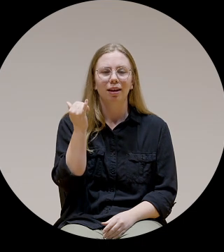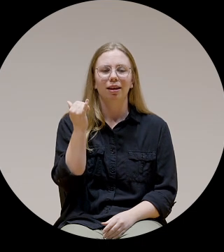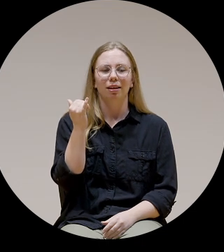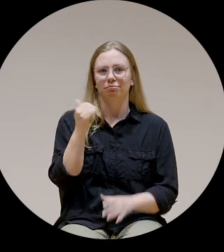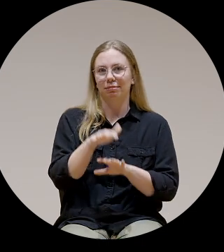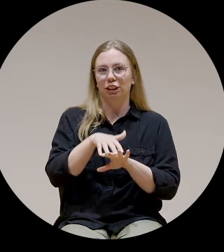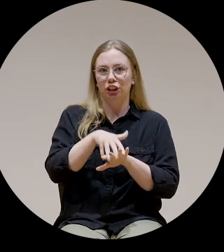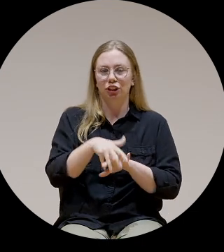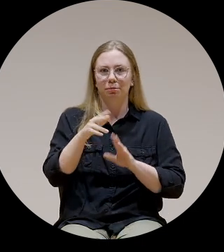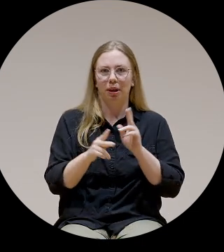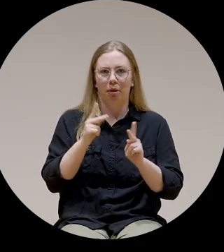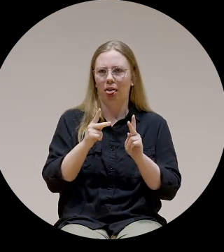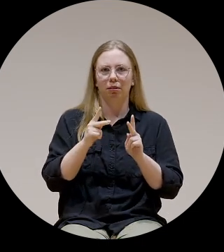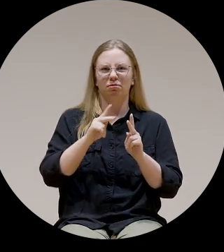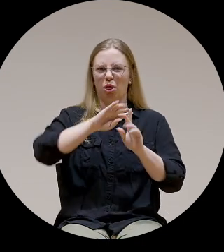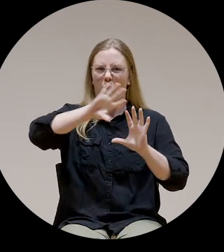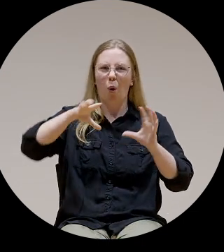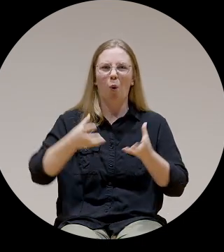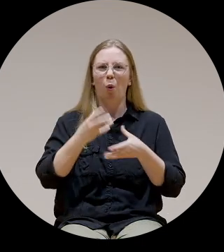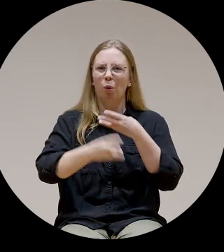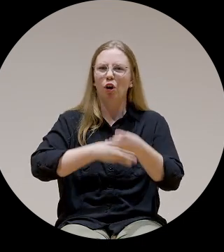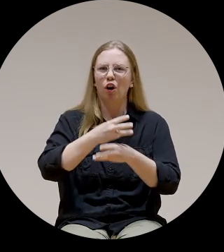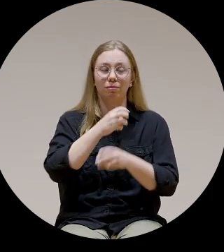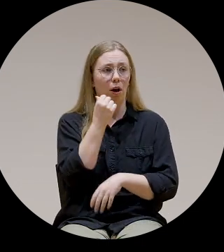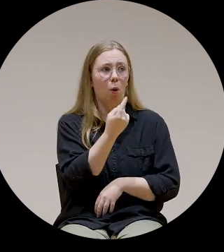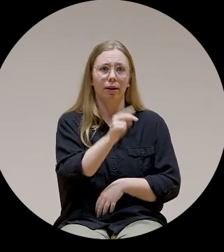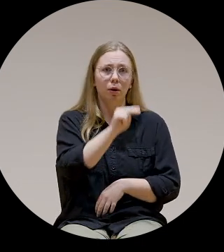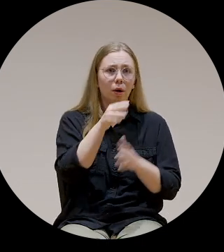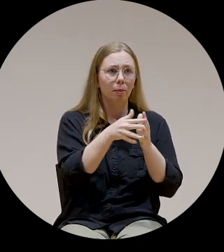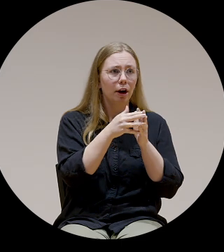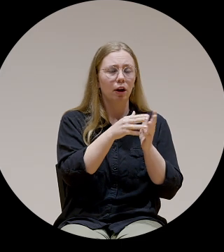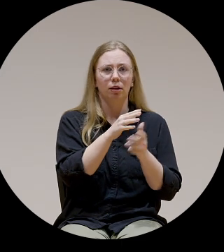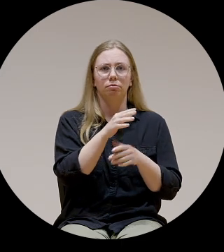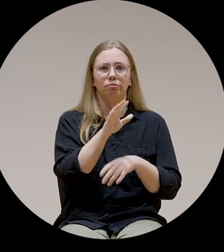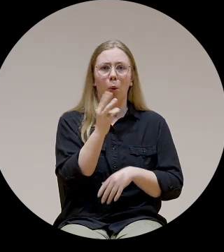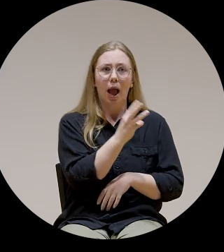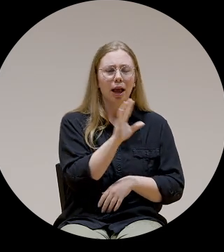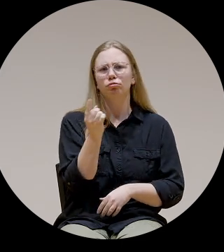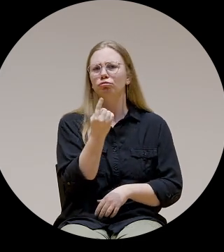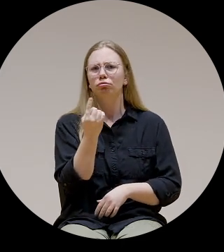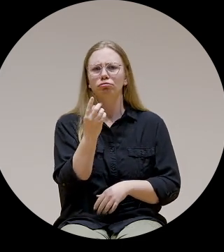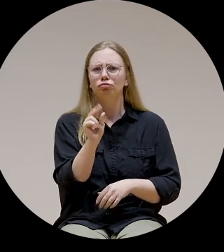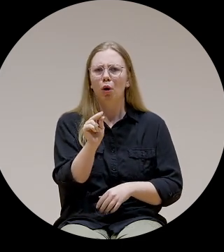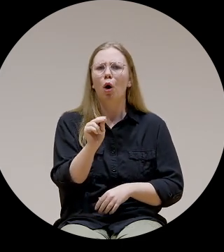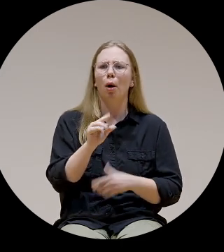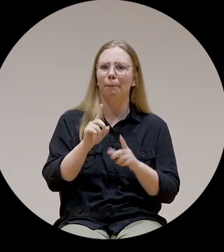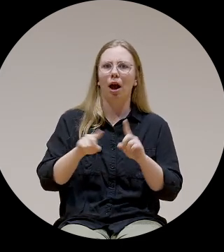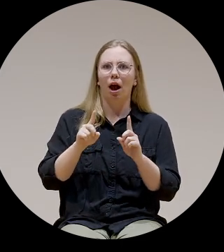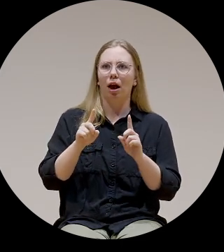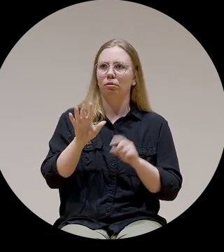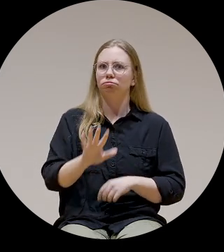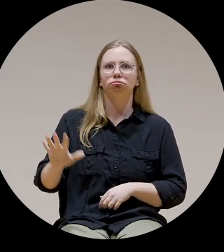Indigenous peoples around the world, not specific to the Americas or to North America, but around the world, have been using abstract visual